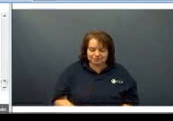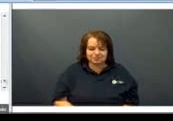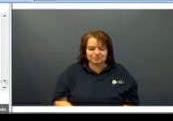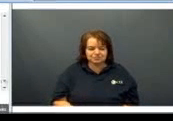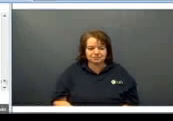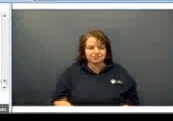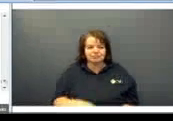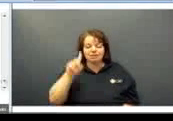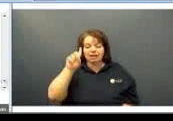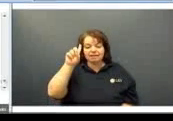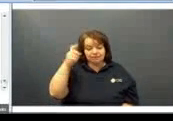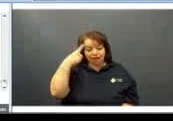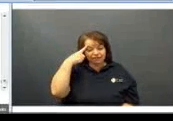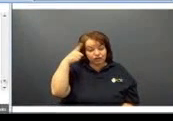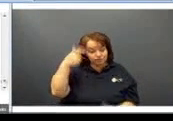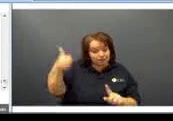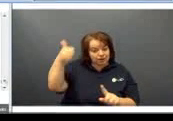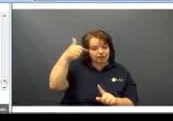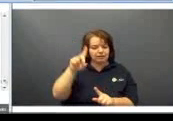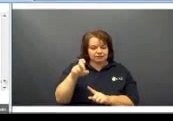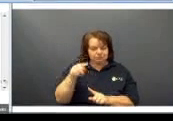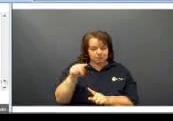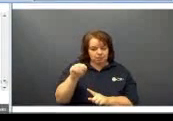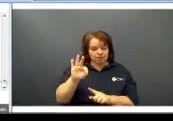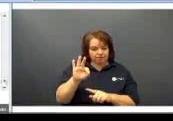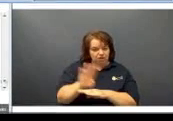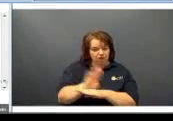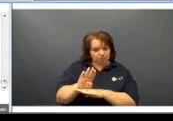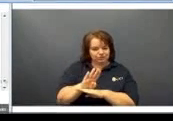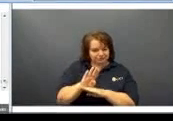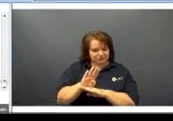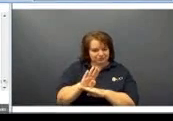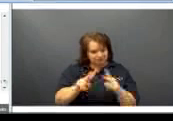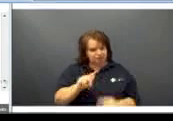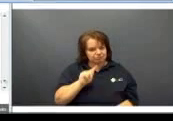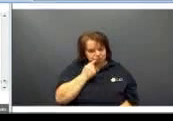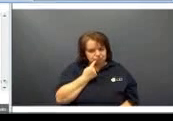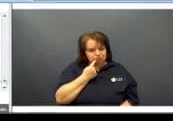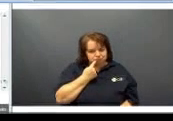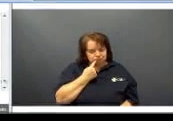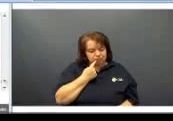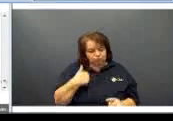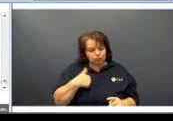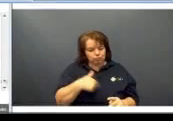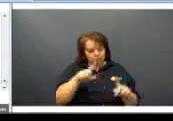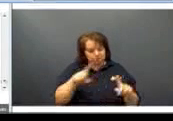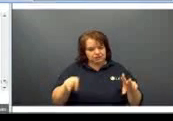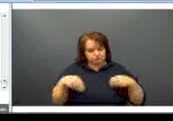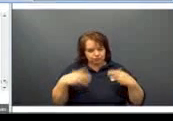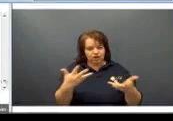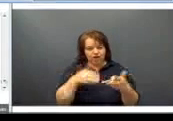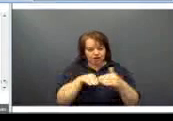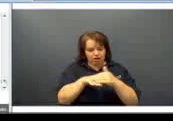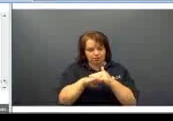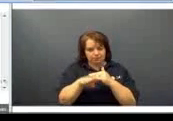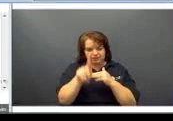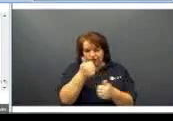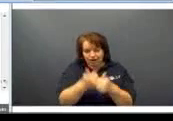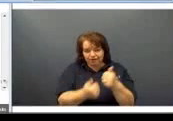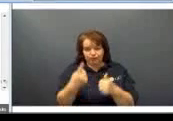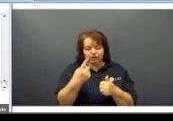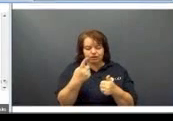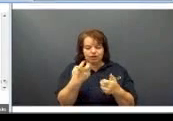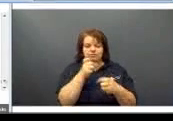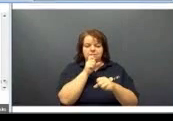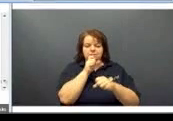here, but so the federal government and the Department of Commerce takes this very seriously. We are to provide accommodations